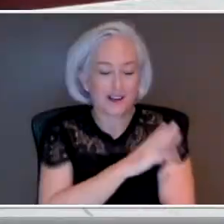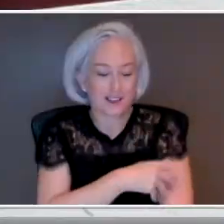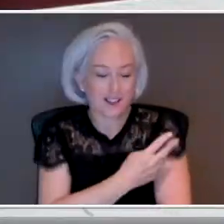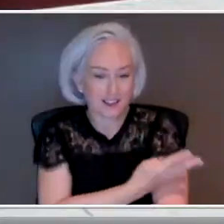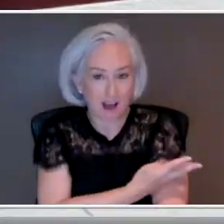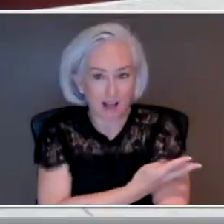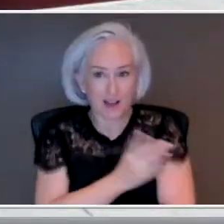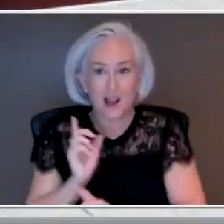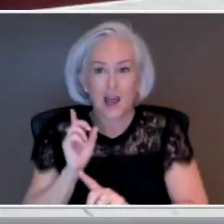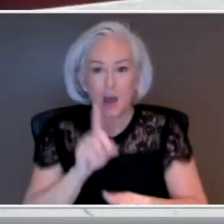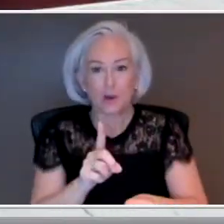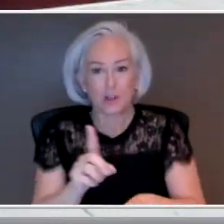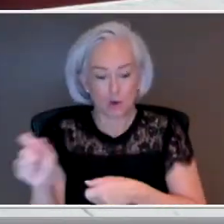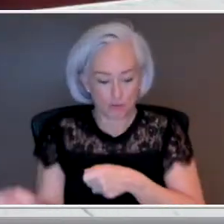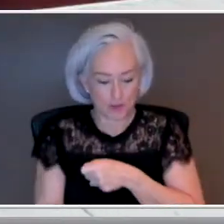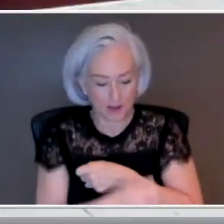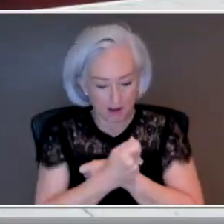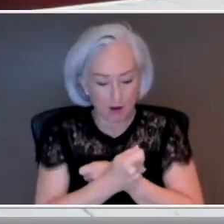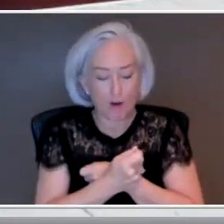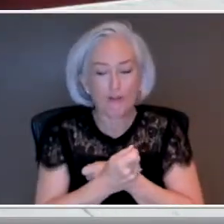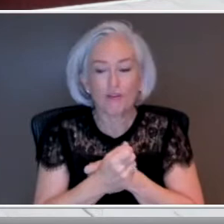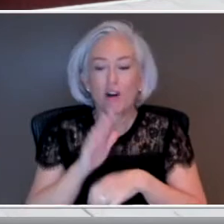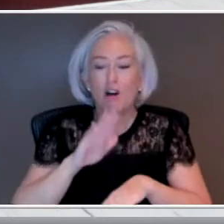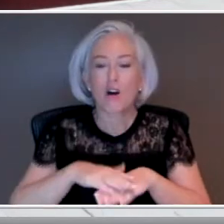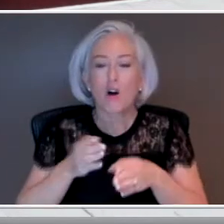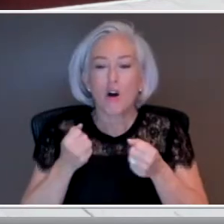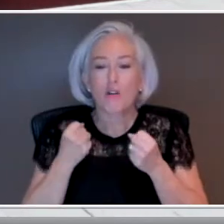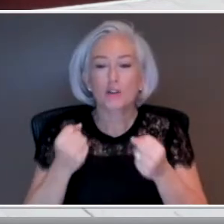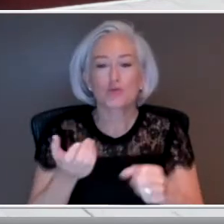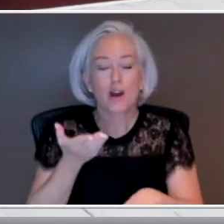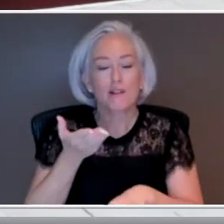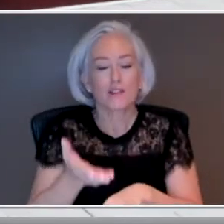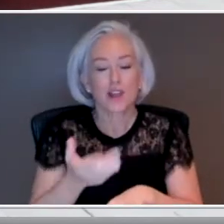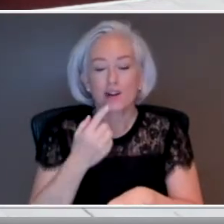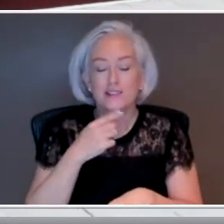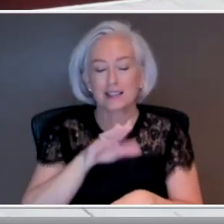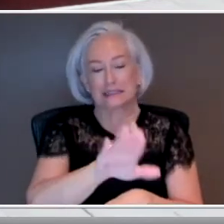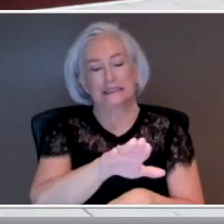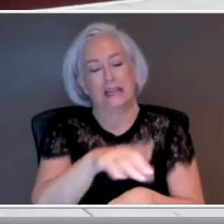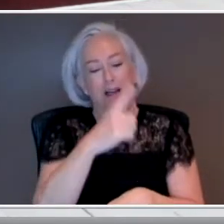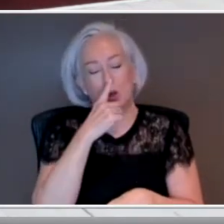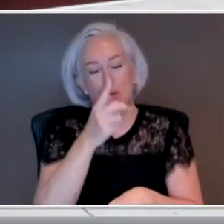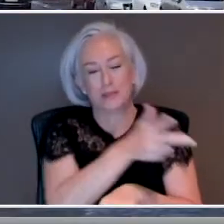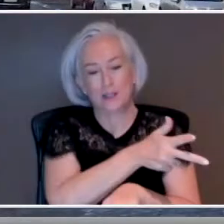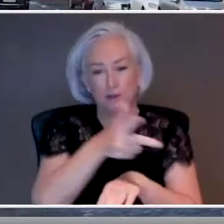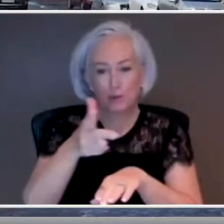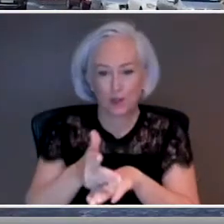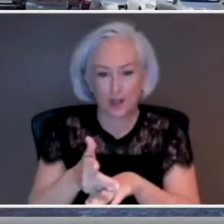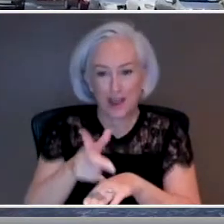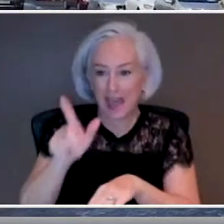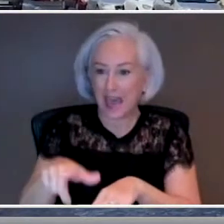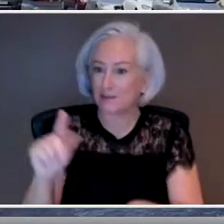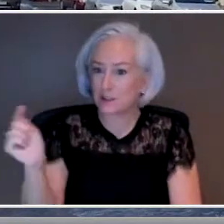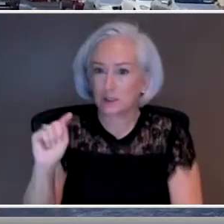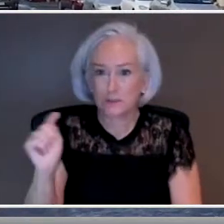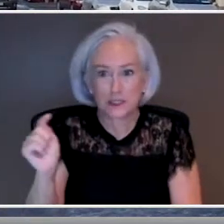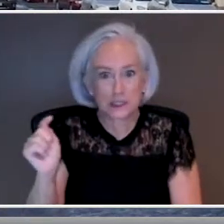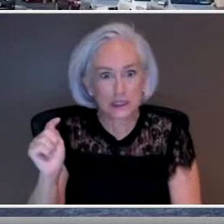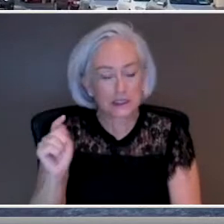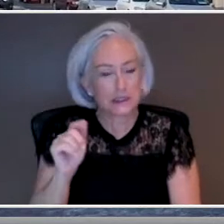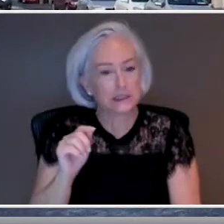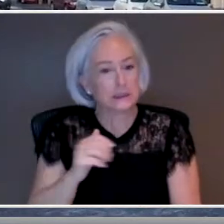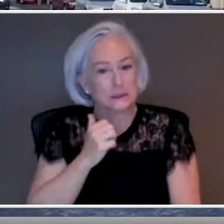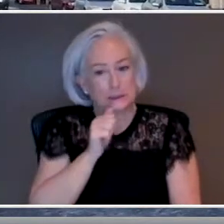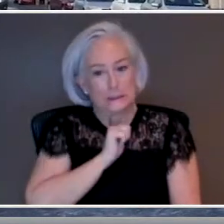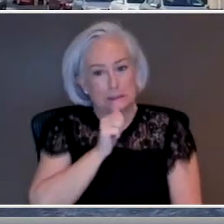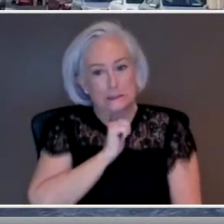hotel. And I said to the driver, "You got to pull over, or I'm gonna pee my pants." Ran into this Irish pub to the